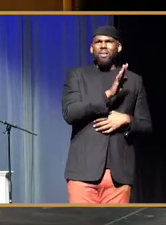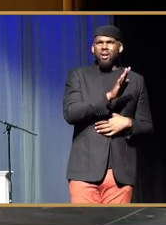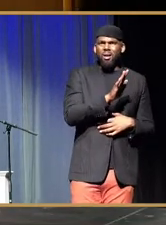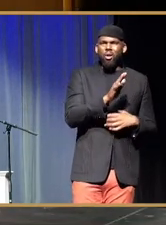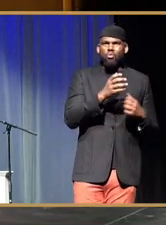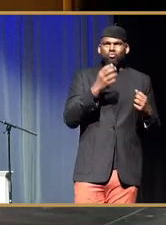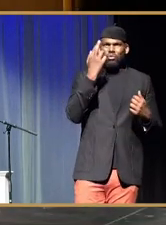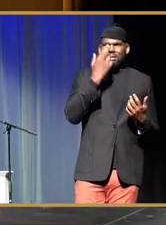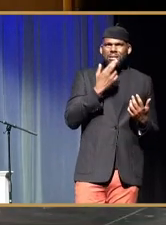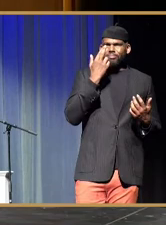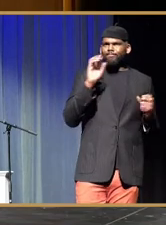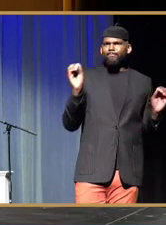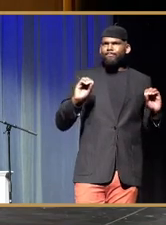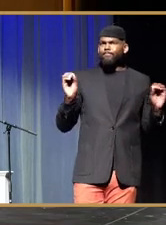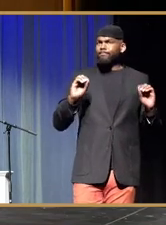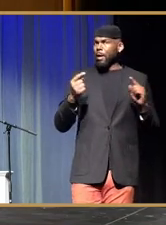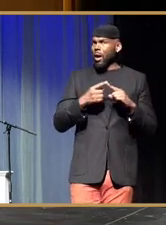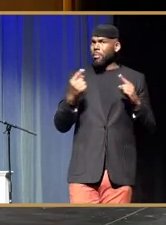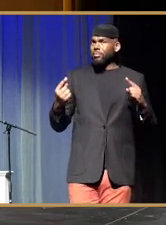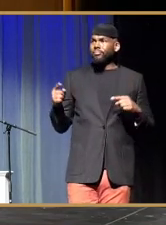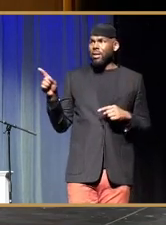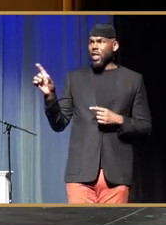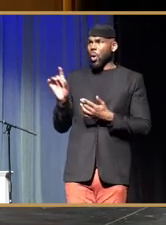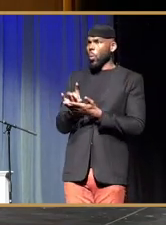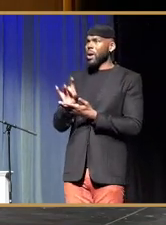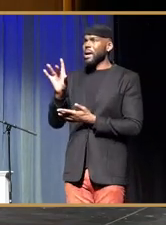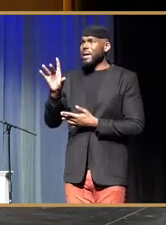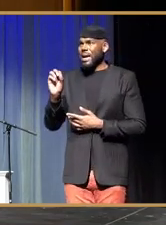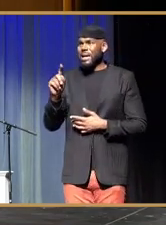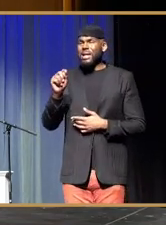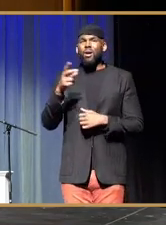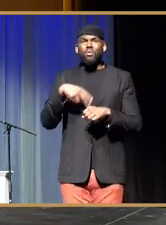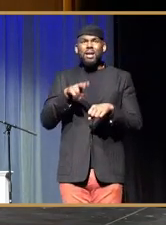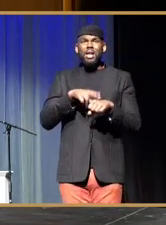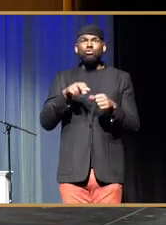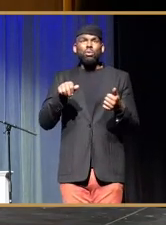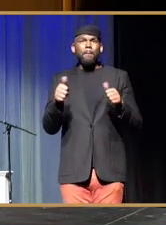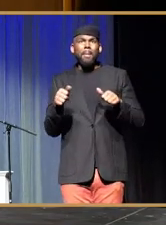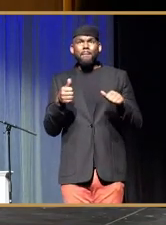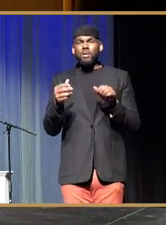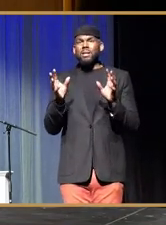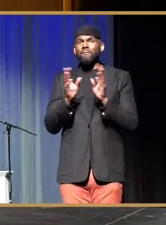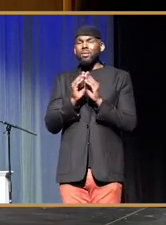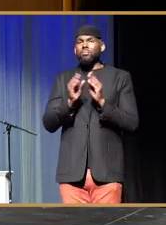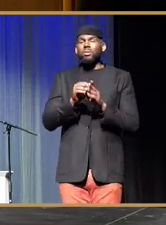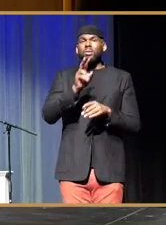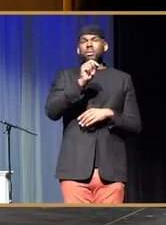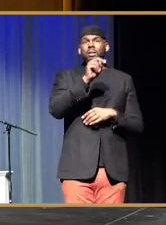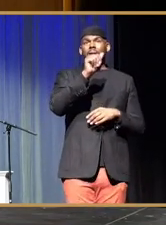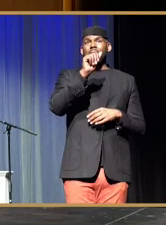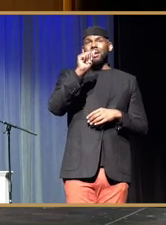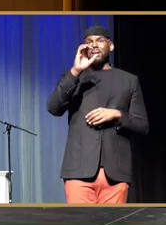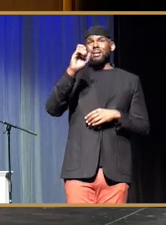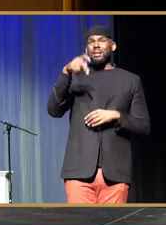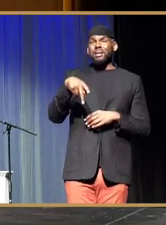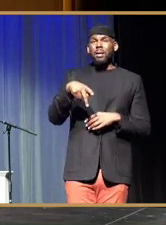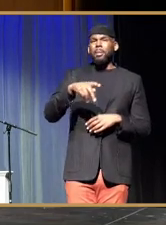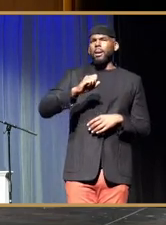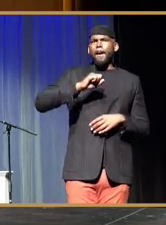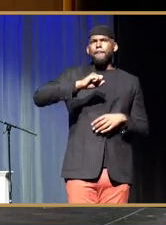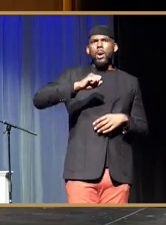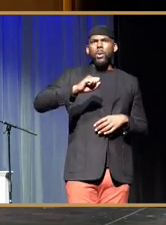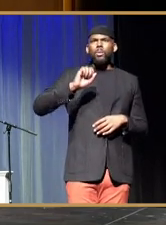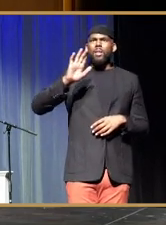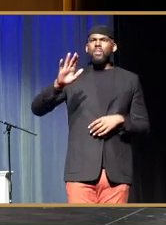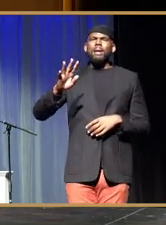Quite to the contrary, they were kicked out of the National Baptist Convention. The NAACP opposed